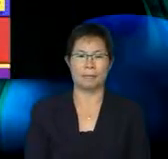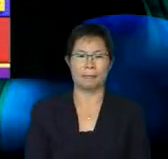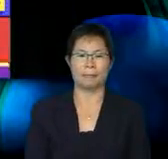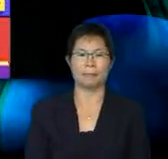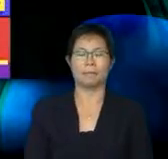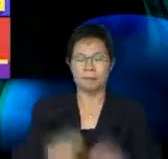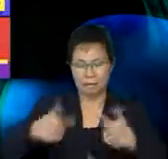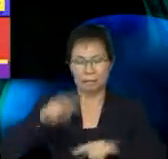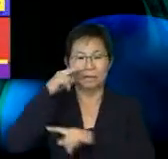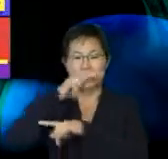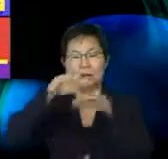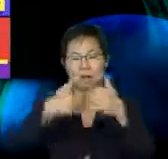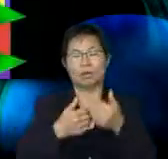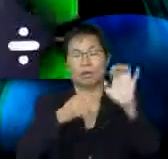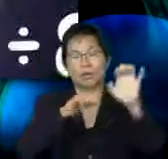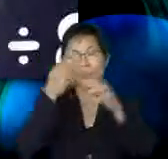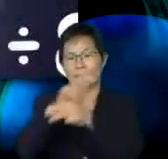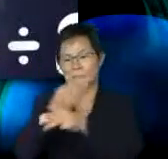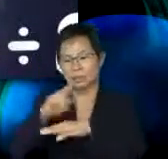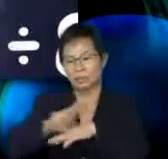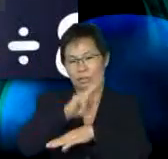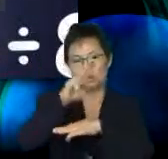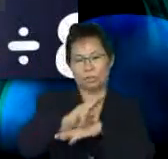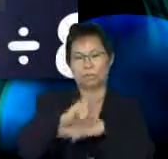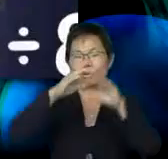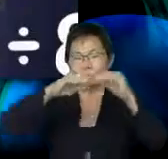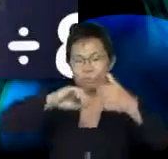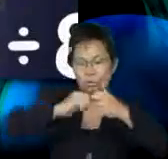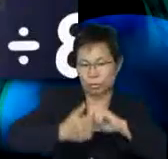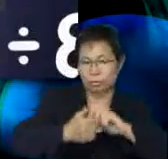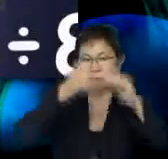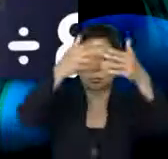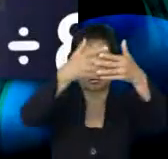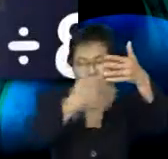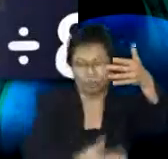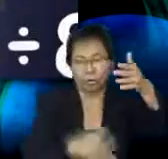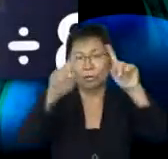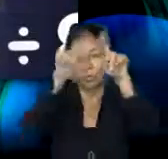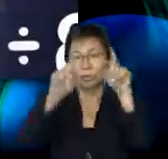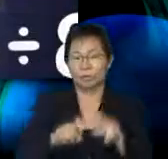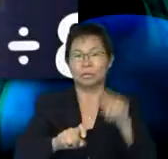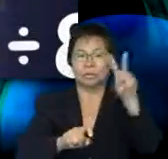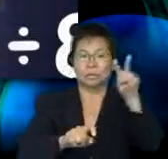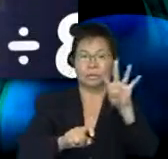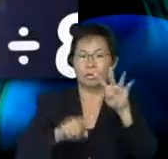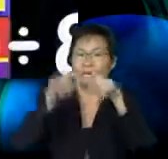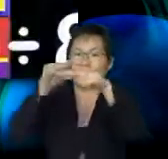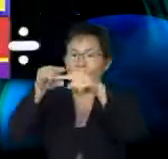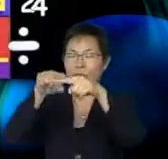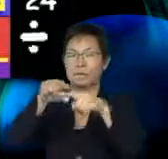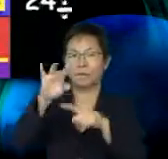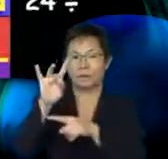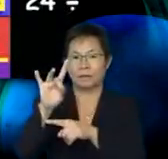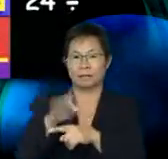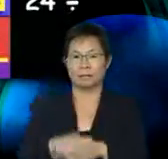Let us take a look at how EMaths is being used to solve the following question. 24 divided by